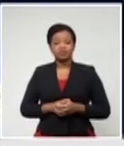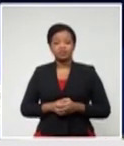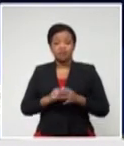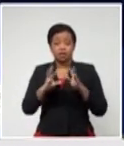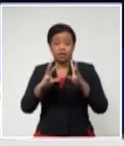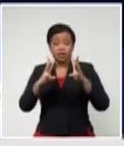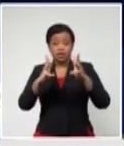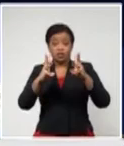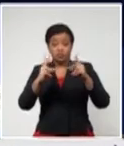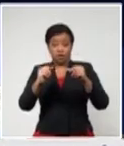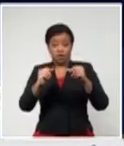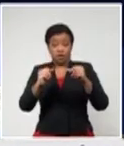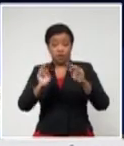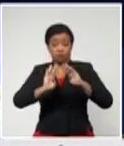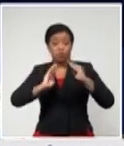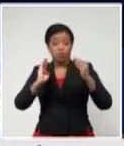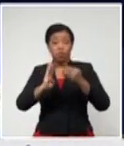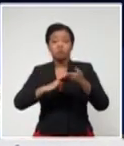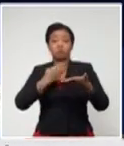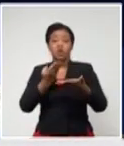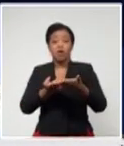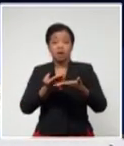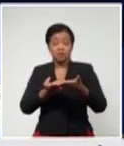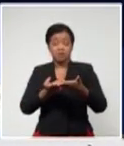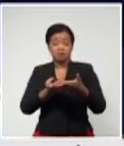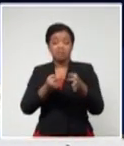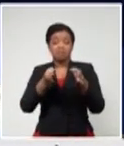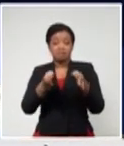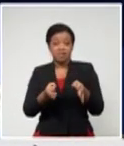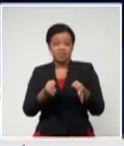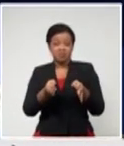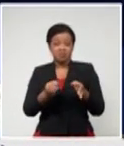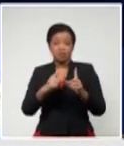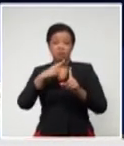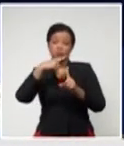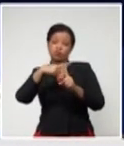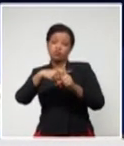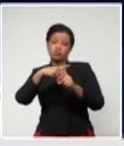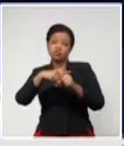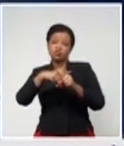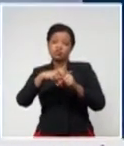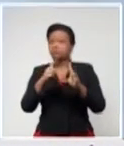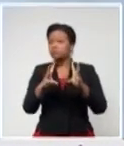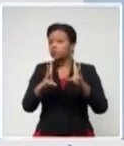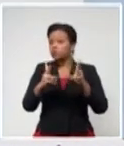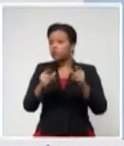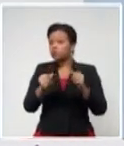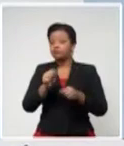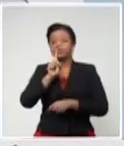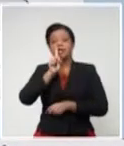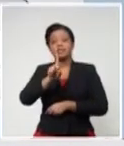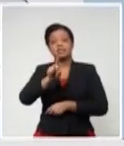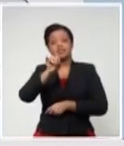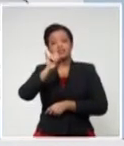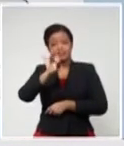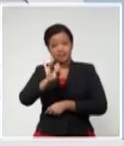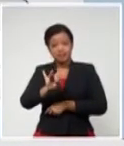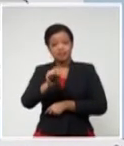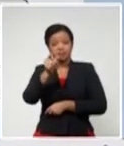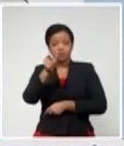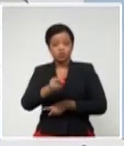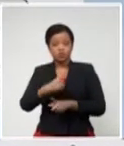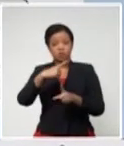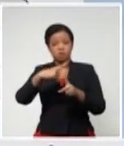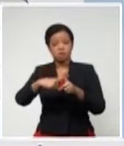Of the 3,183 samples processed, 17 tested positive for SARS-CoV-2